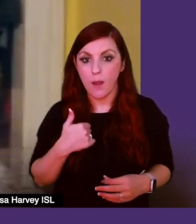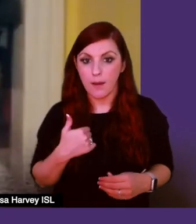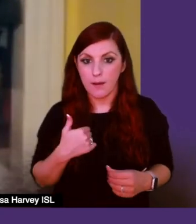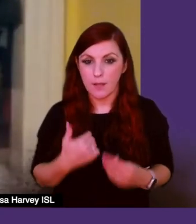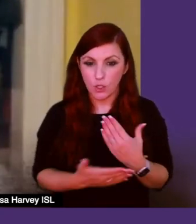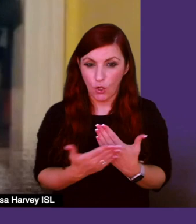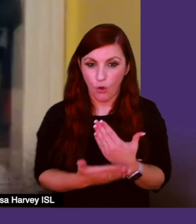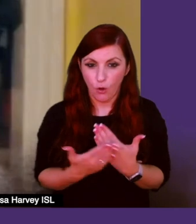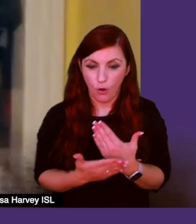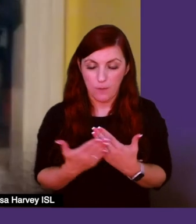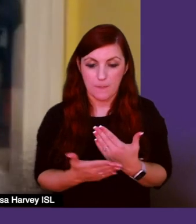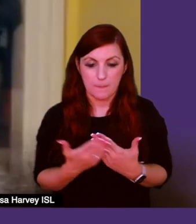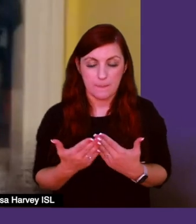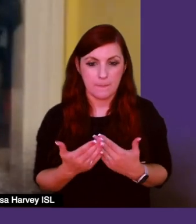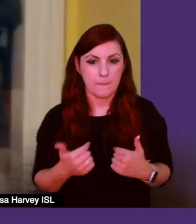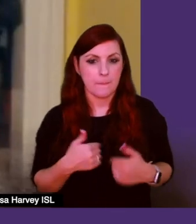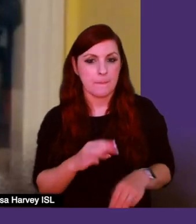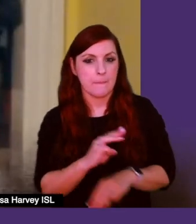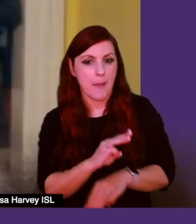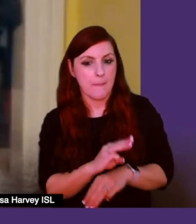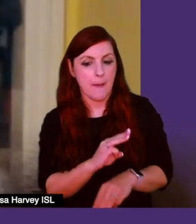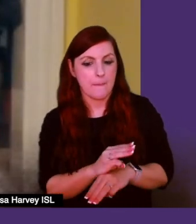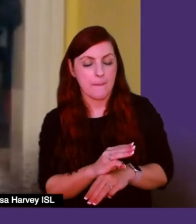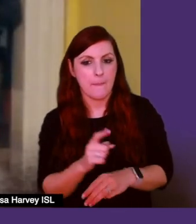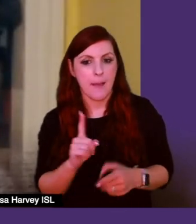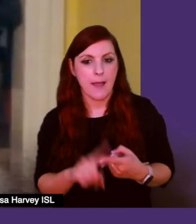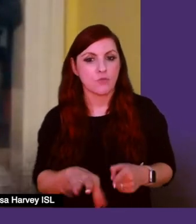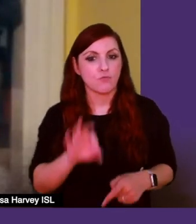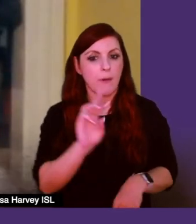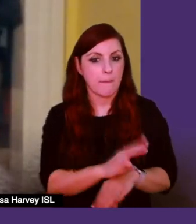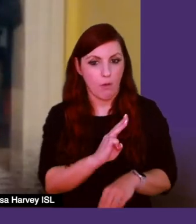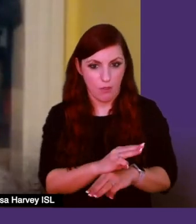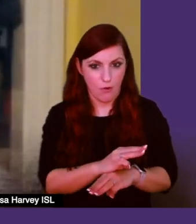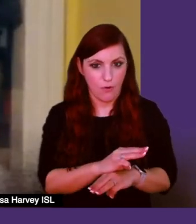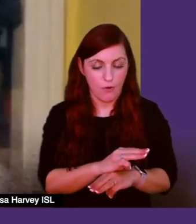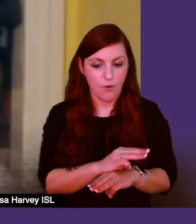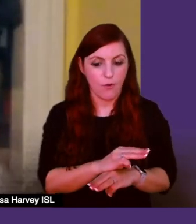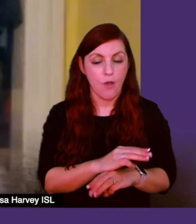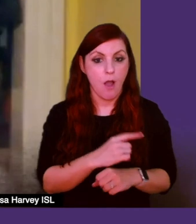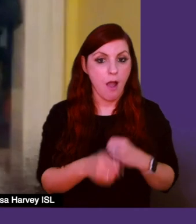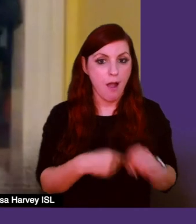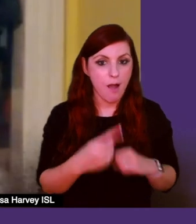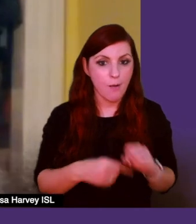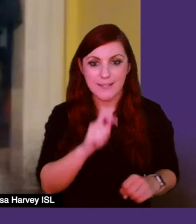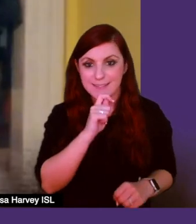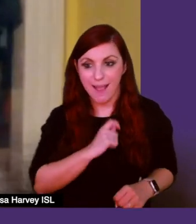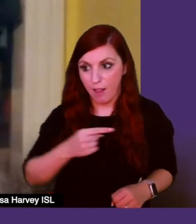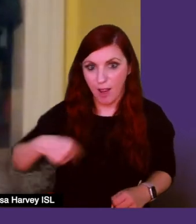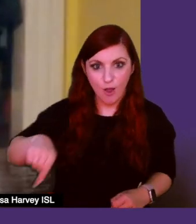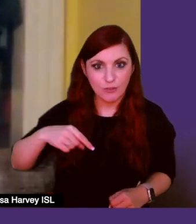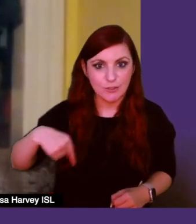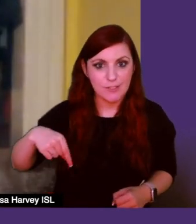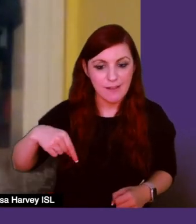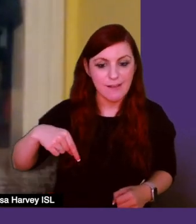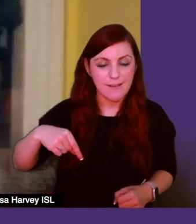When I was very little, my mother and my grandmother used to tell